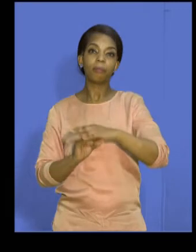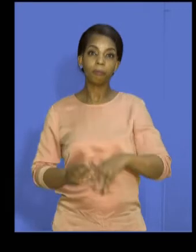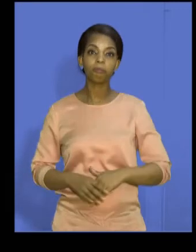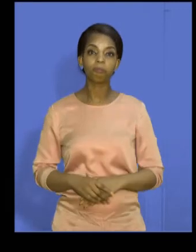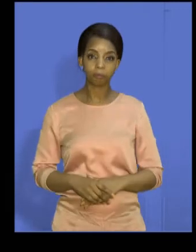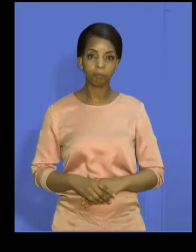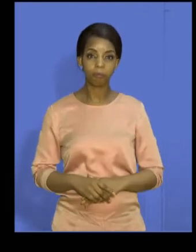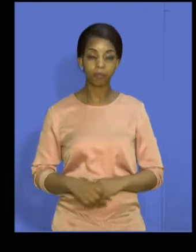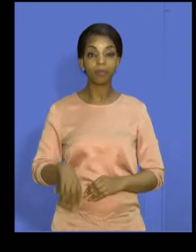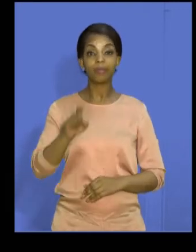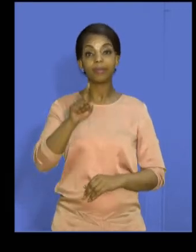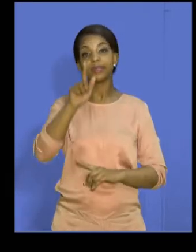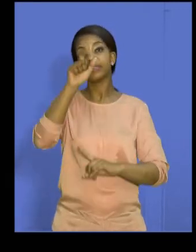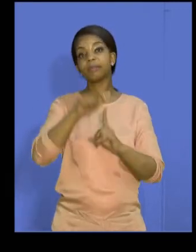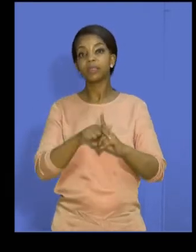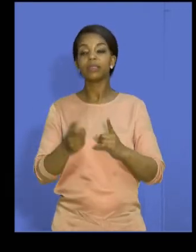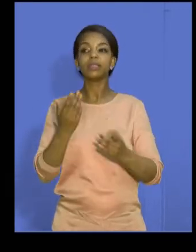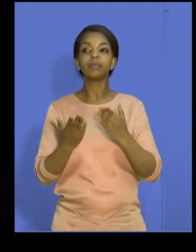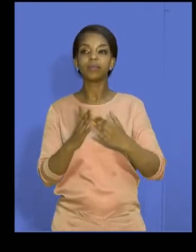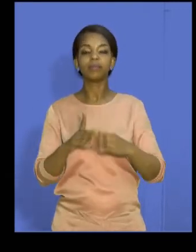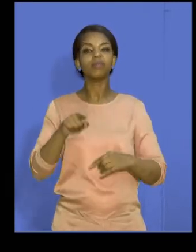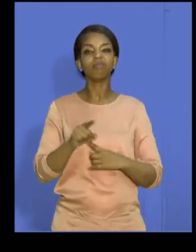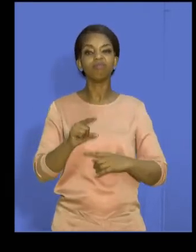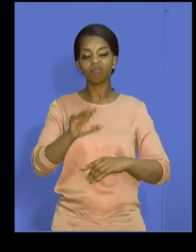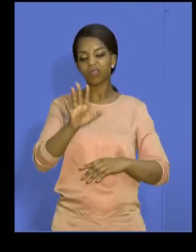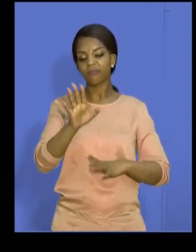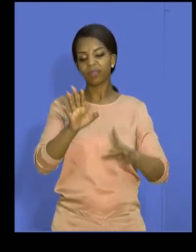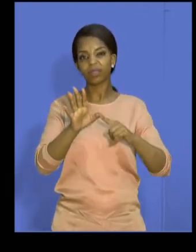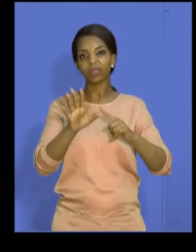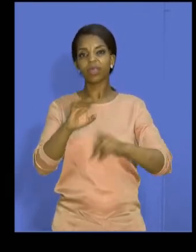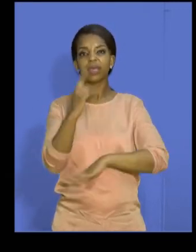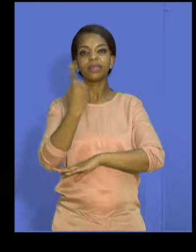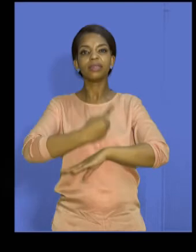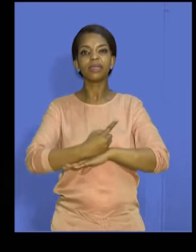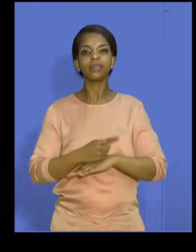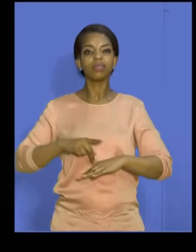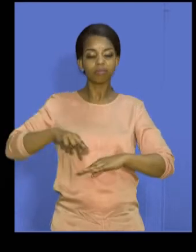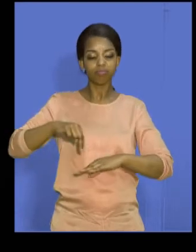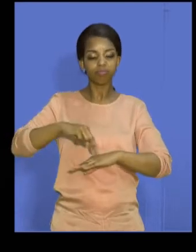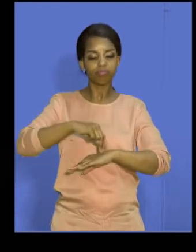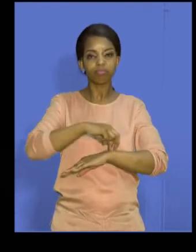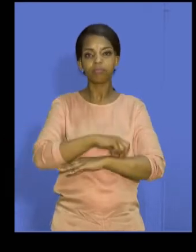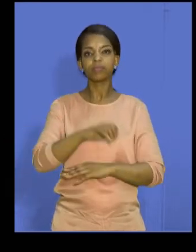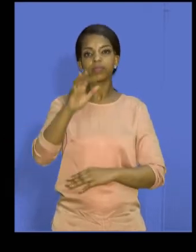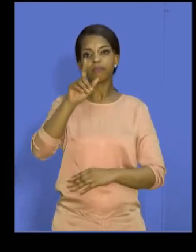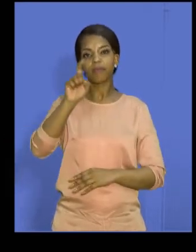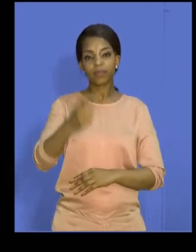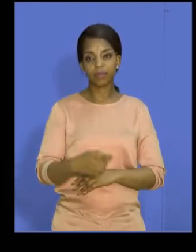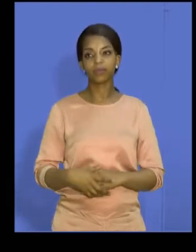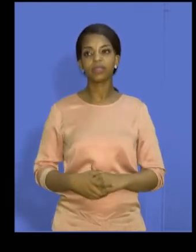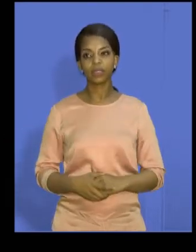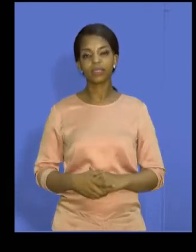traveled 5,000 on the 5th day, minus when they traveled 5,000